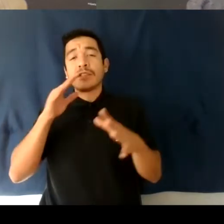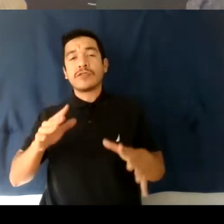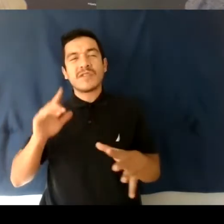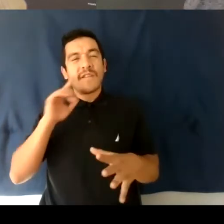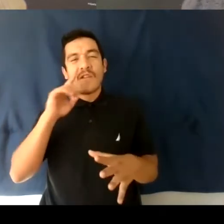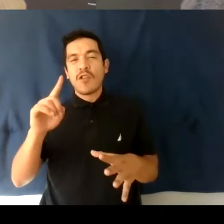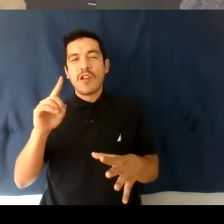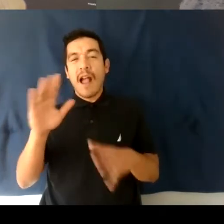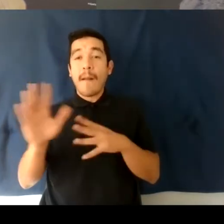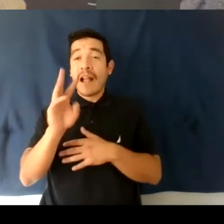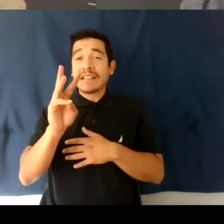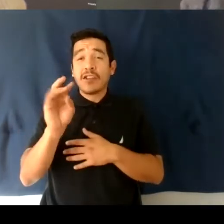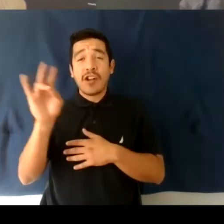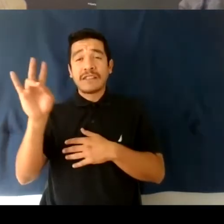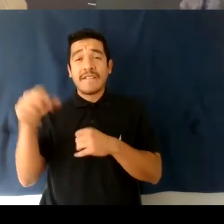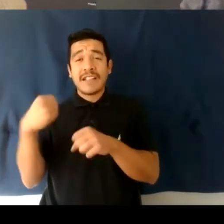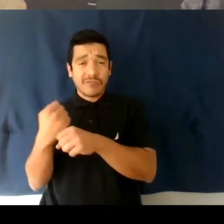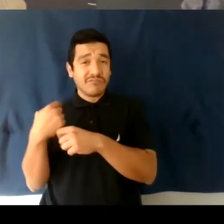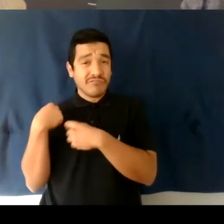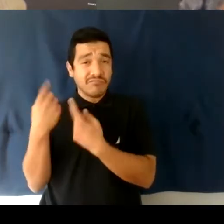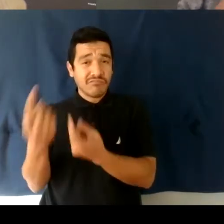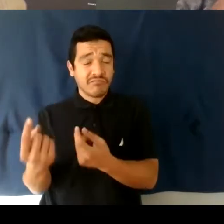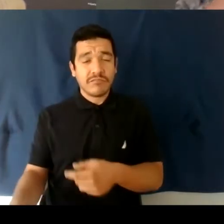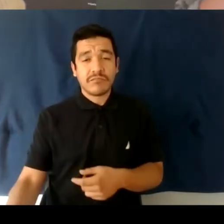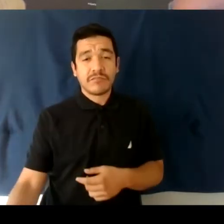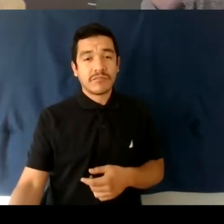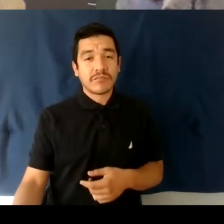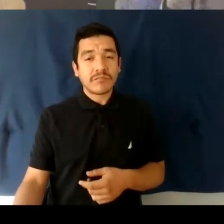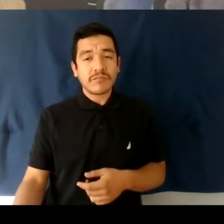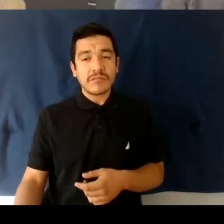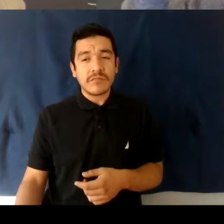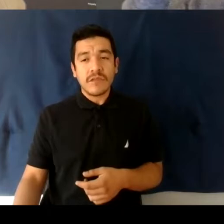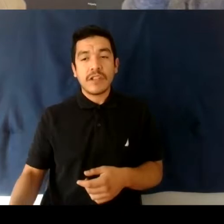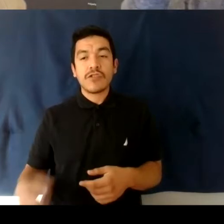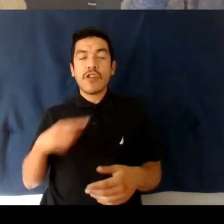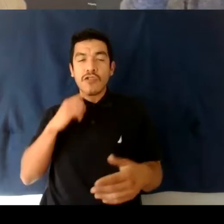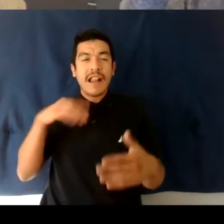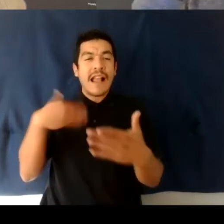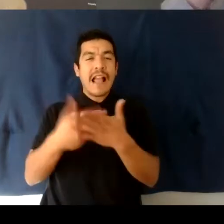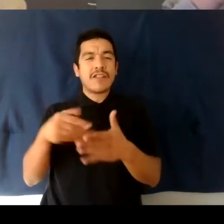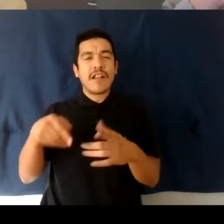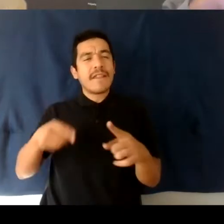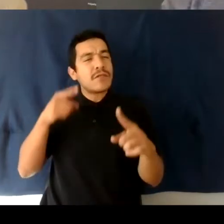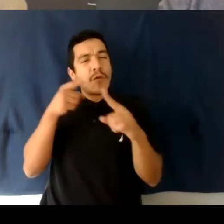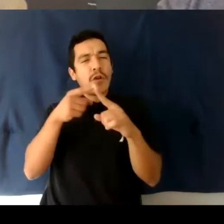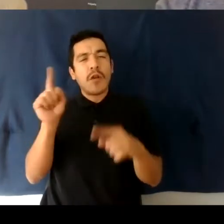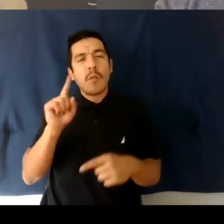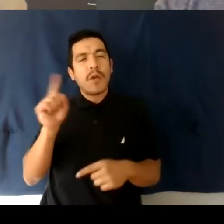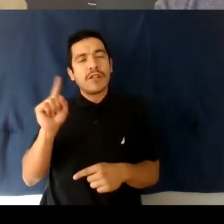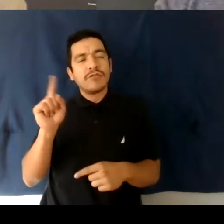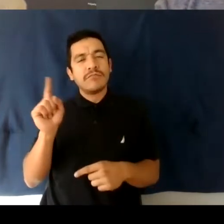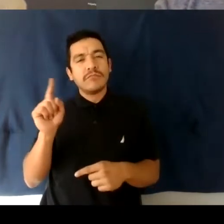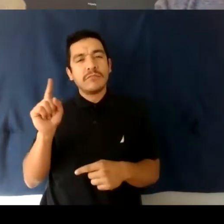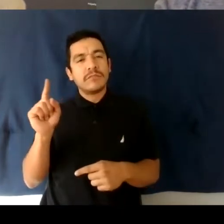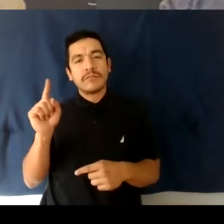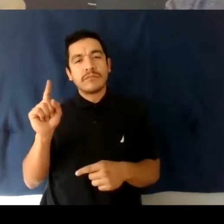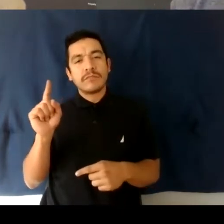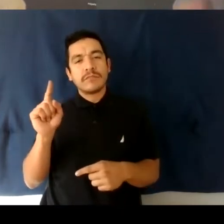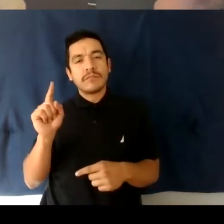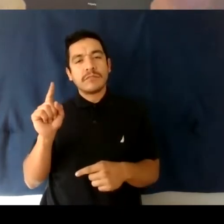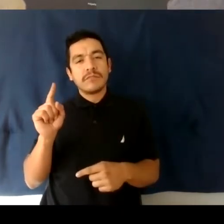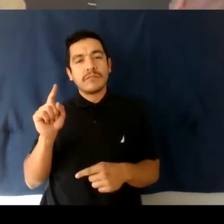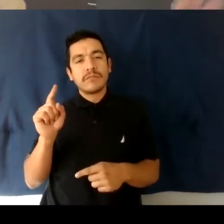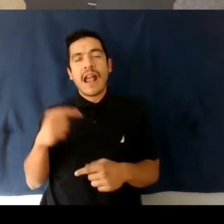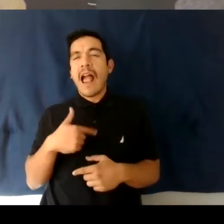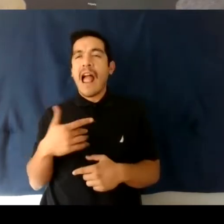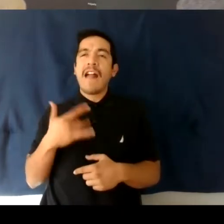about 6 or 7 years now. And so you kind of get to this point where you're like,